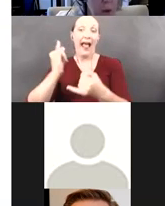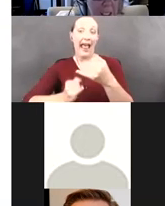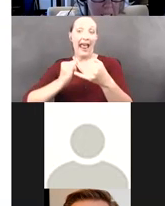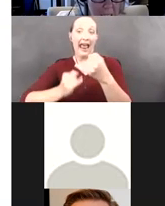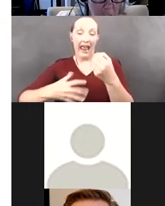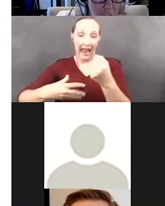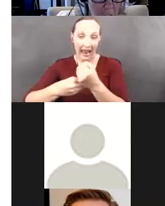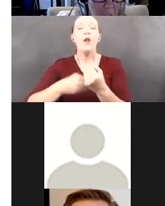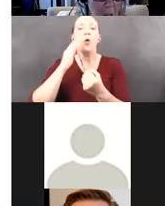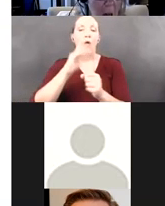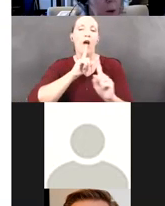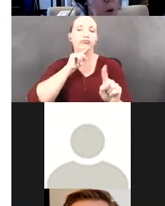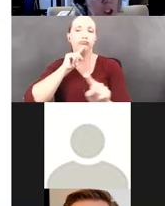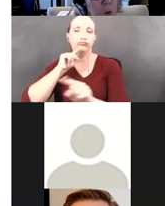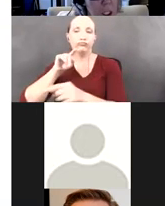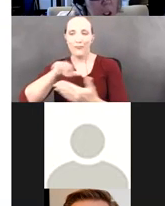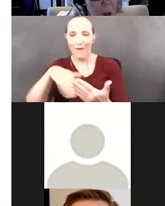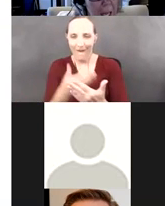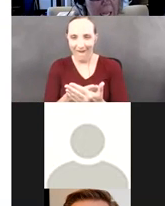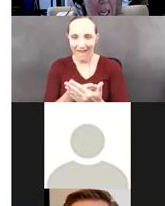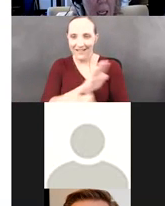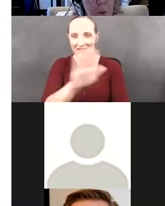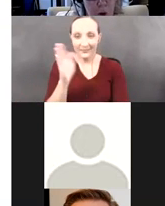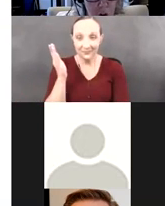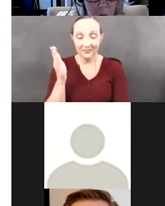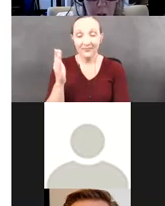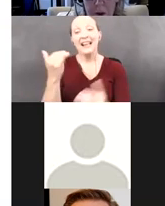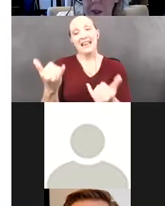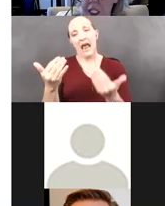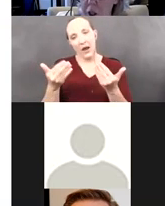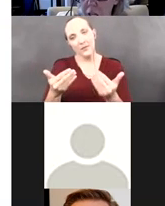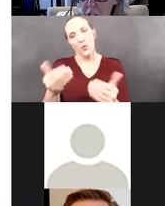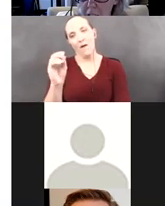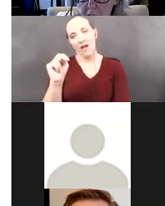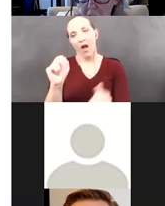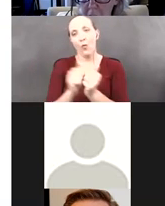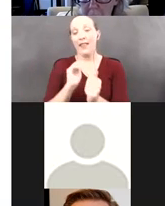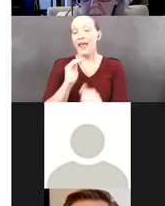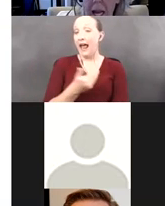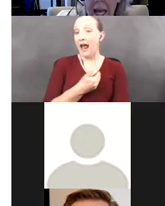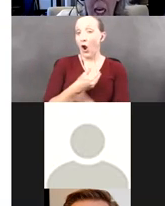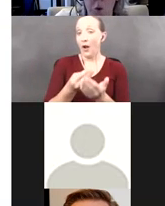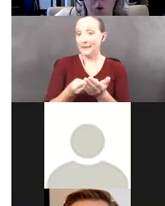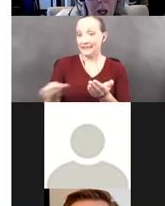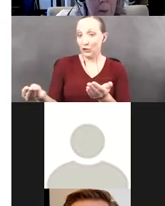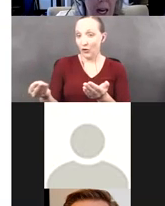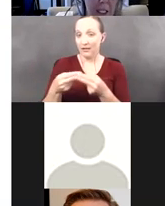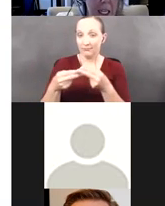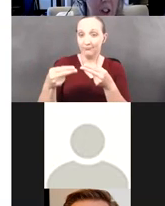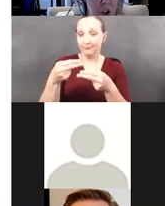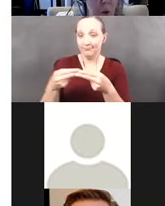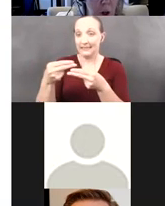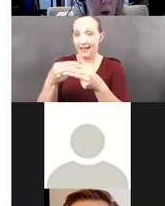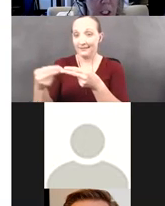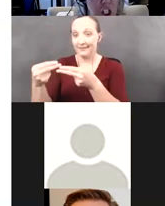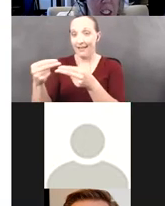of para the presentation. contestar sus But preguntas we al do want final to de la go ahead and presentación, move pero on sí with the queremos material at this seguir time, con el and material we'll en come este back to momento